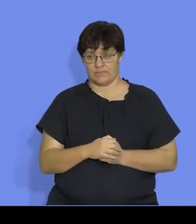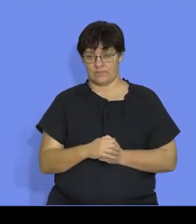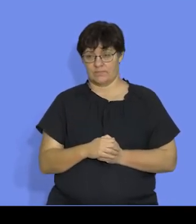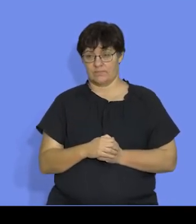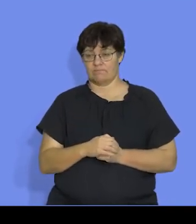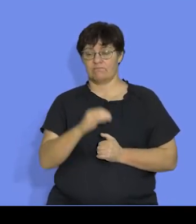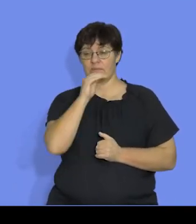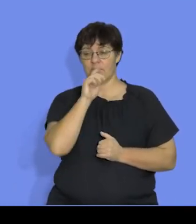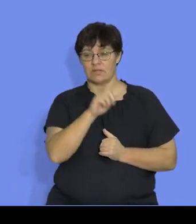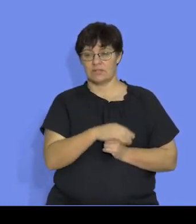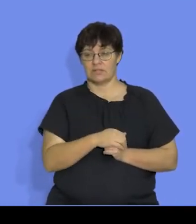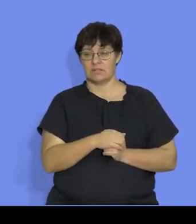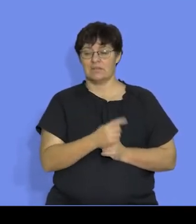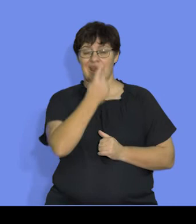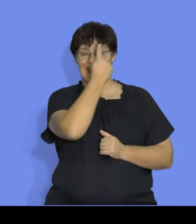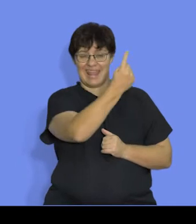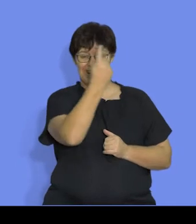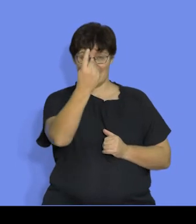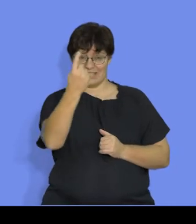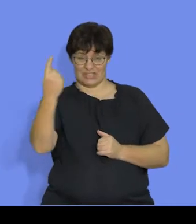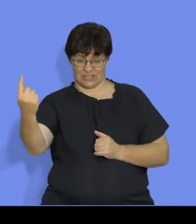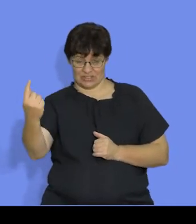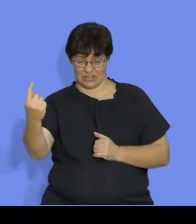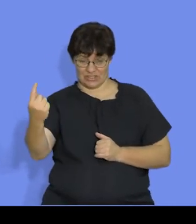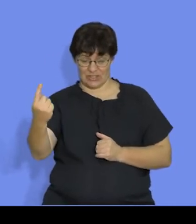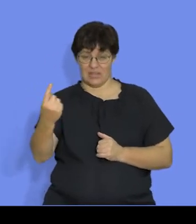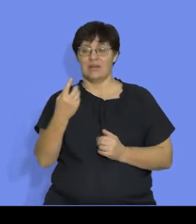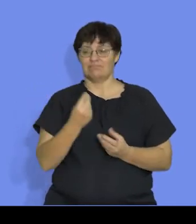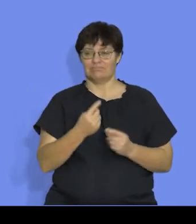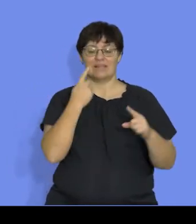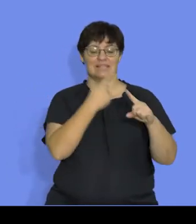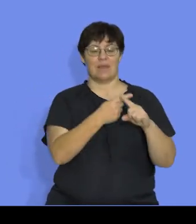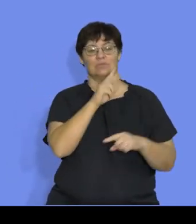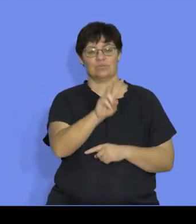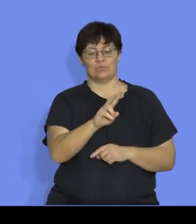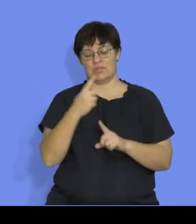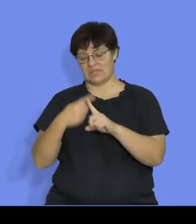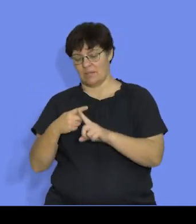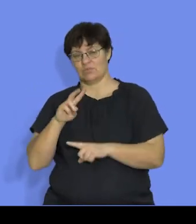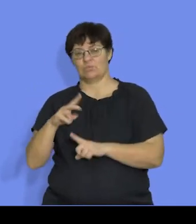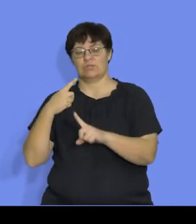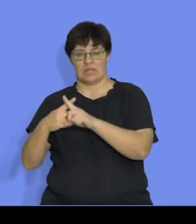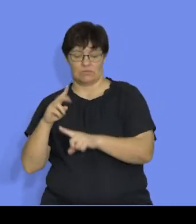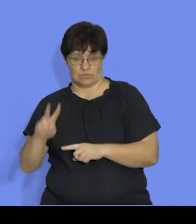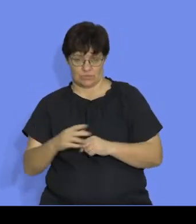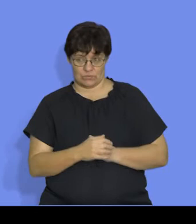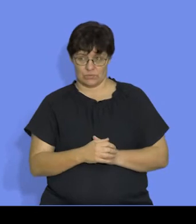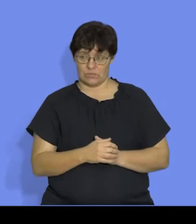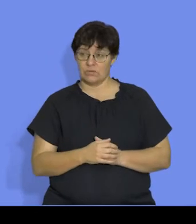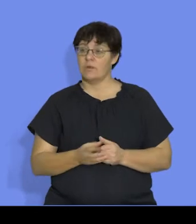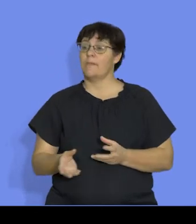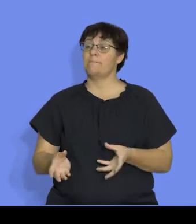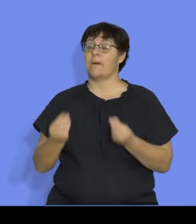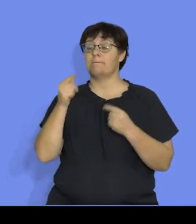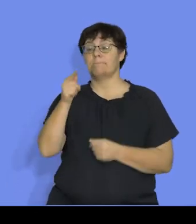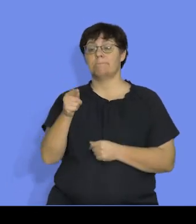So that means that between each term of this pattern, we have multiplied by 2. So in order to determine